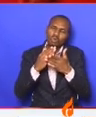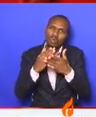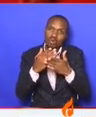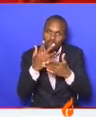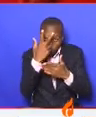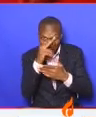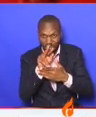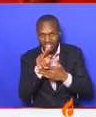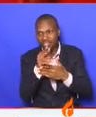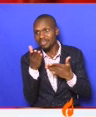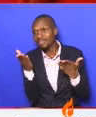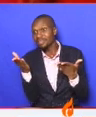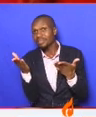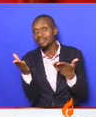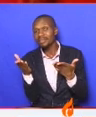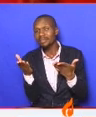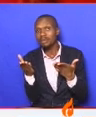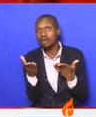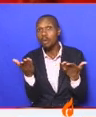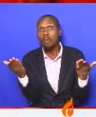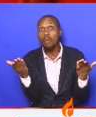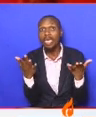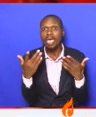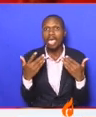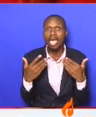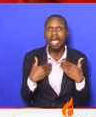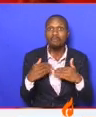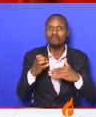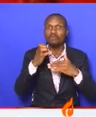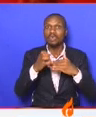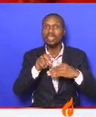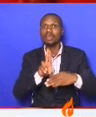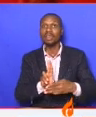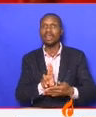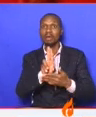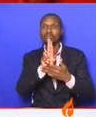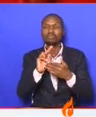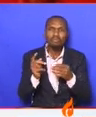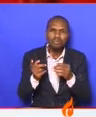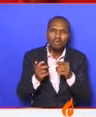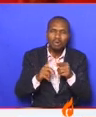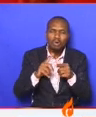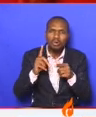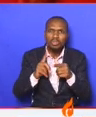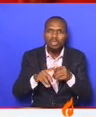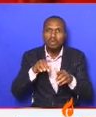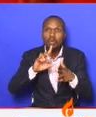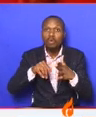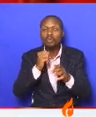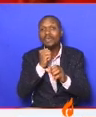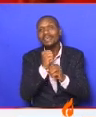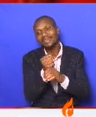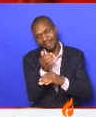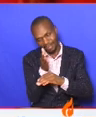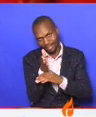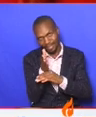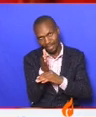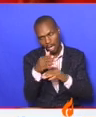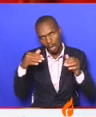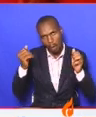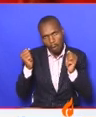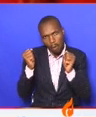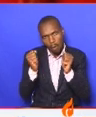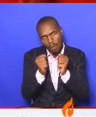situation where we end up the way we did with